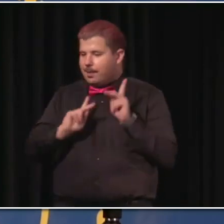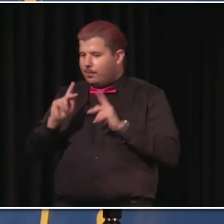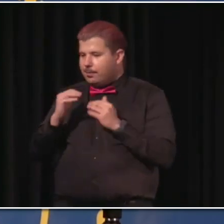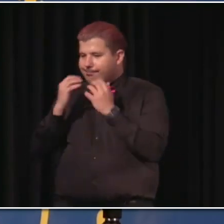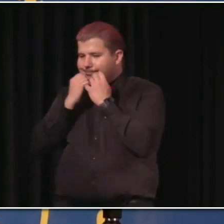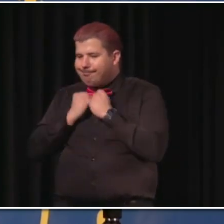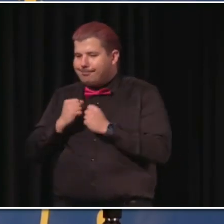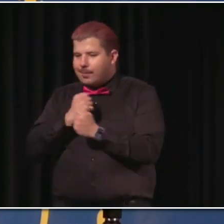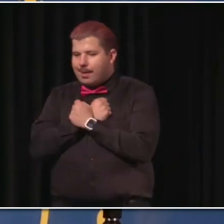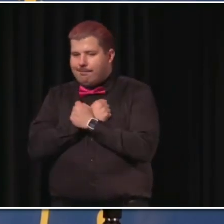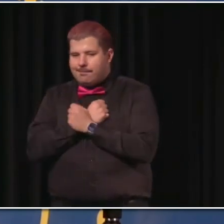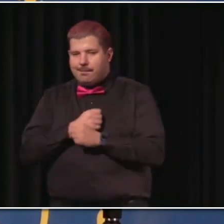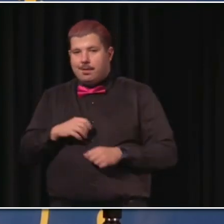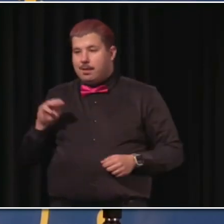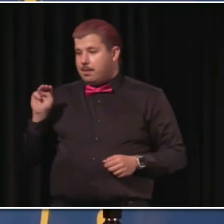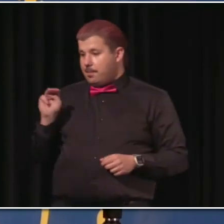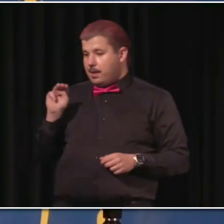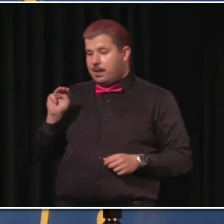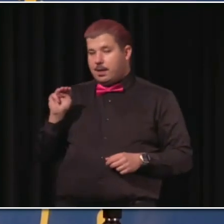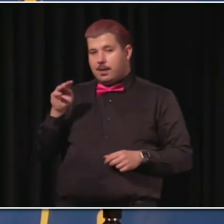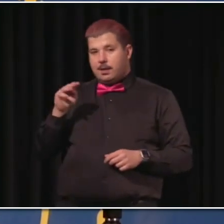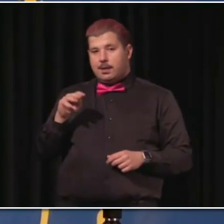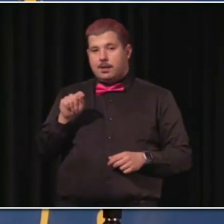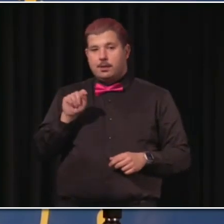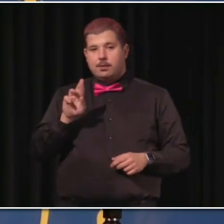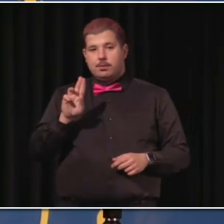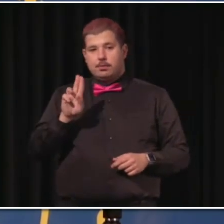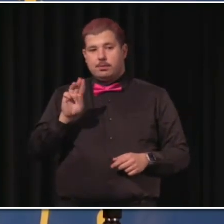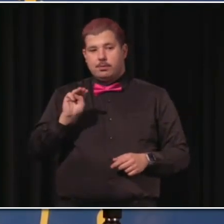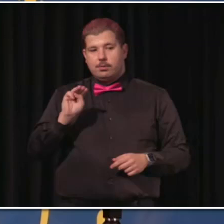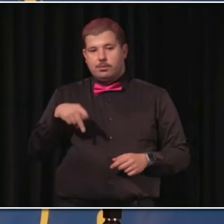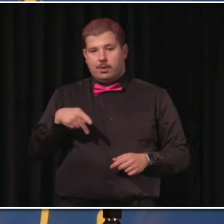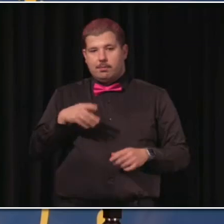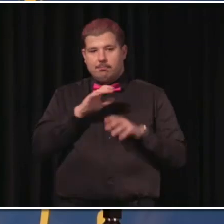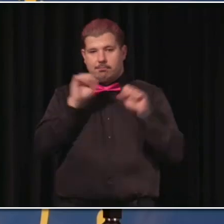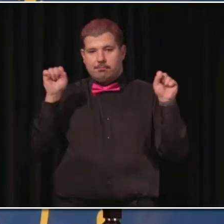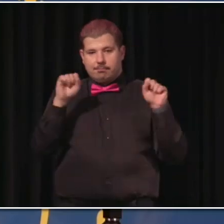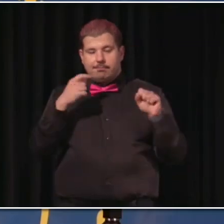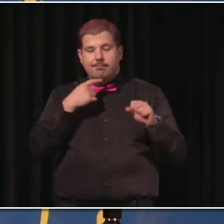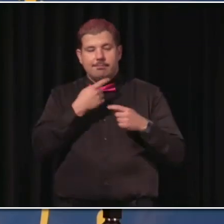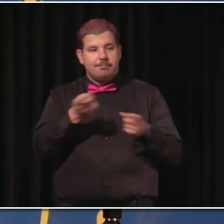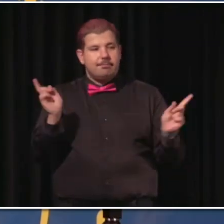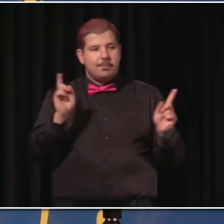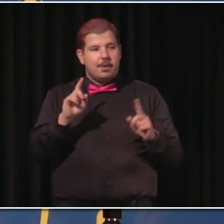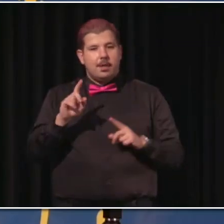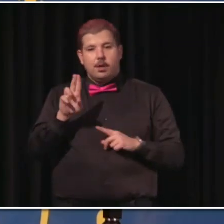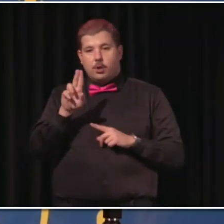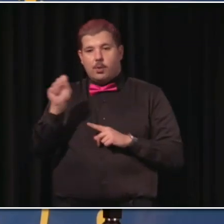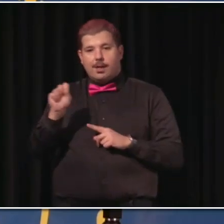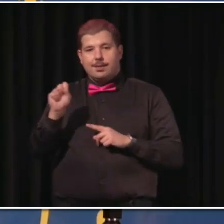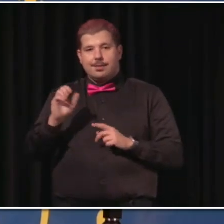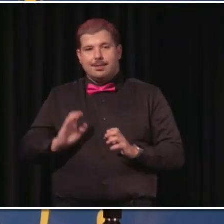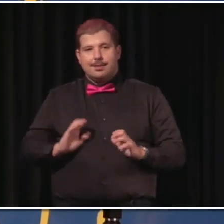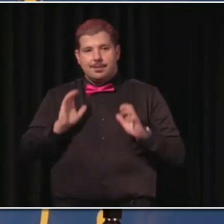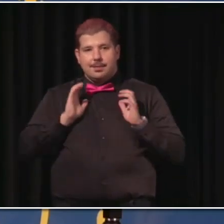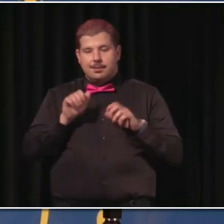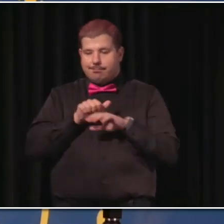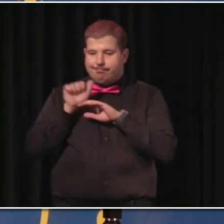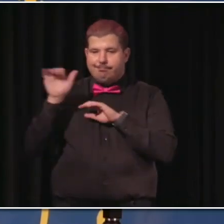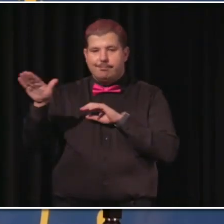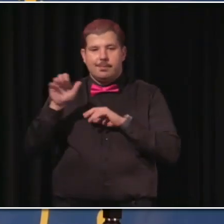On Monday, Trump said that he wants to send U.S. citizens to El Salvadoran prisons